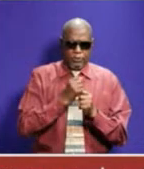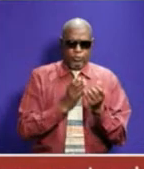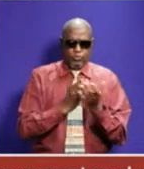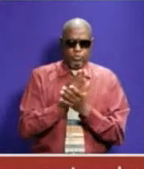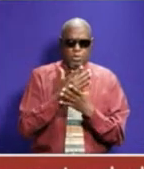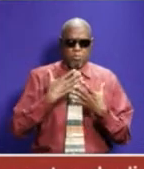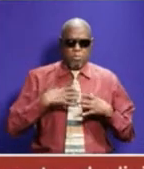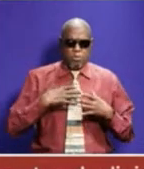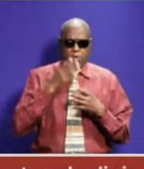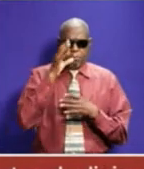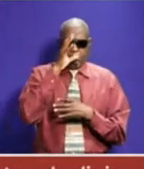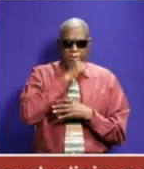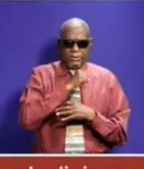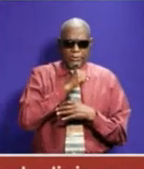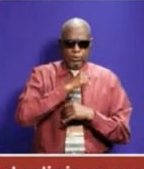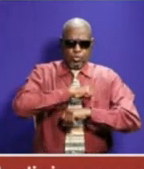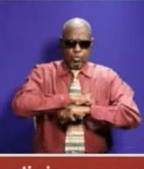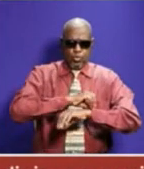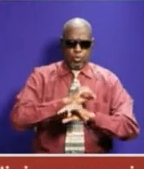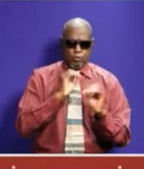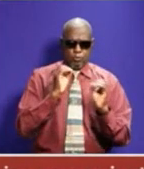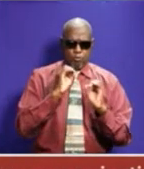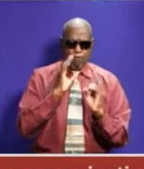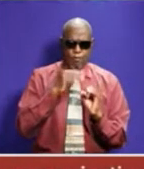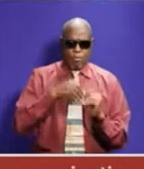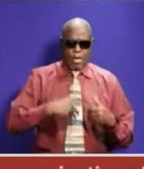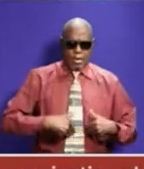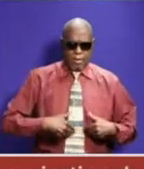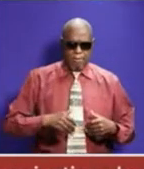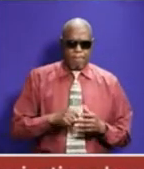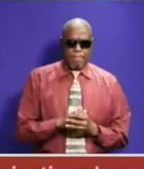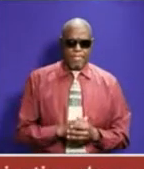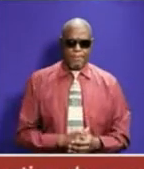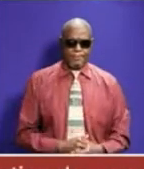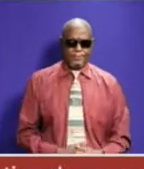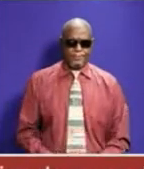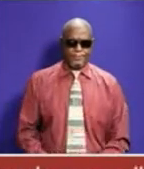miss out of school due to hunger.